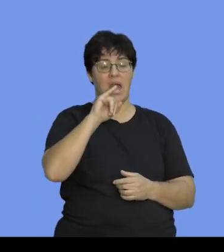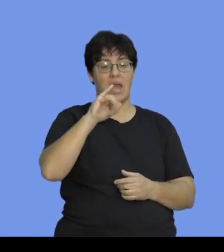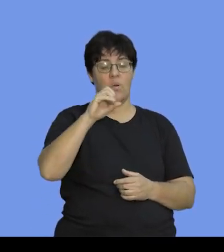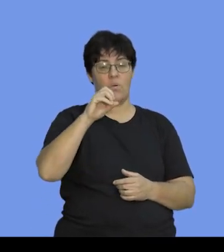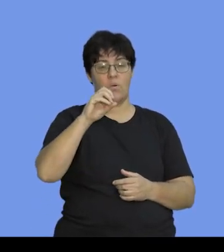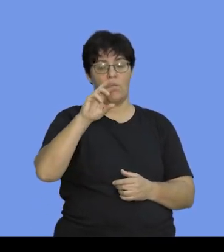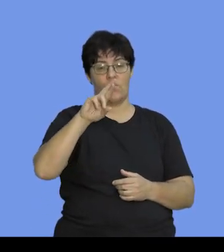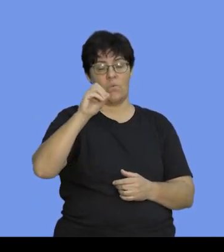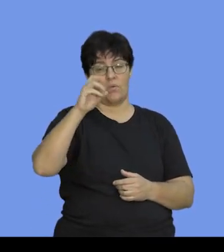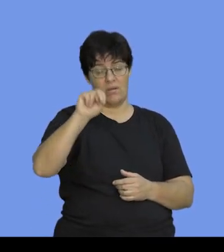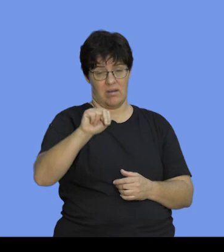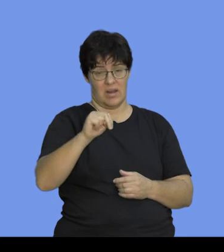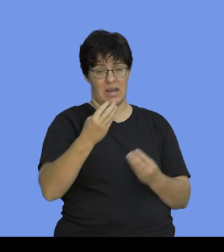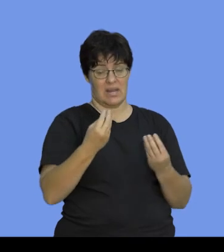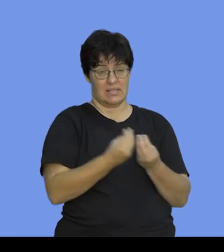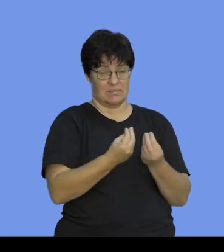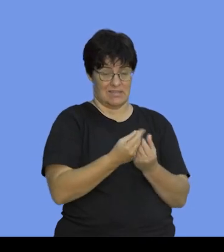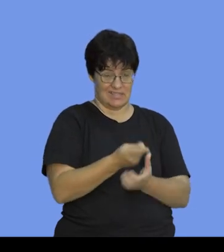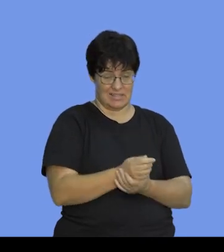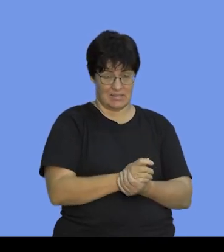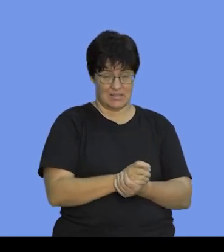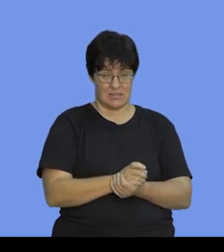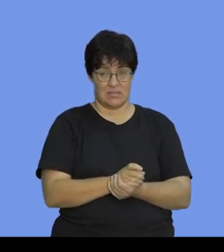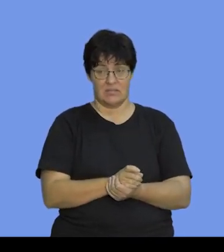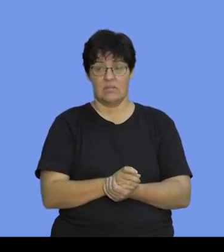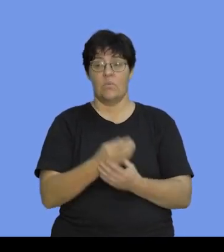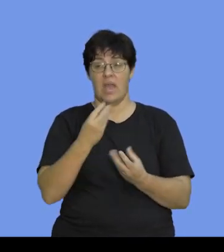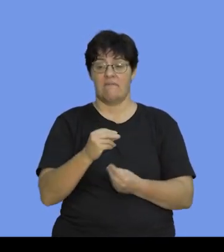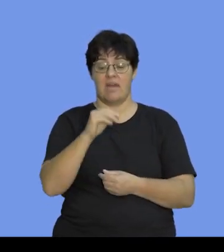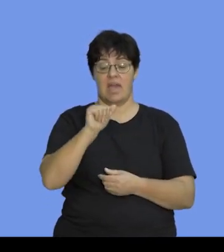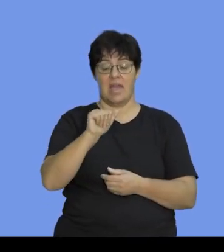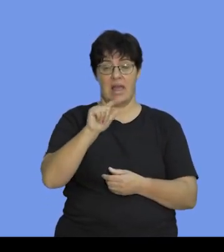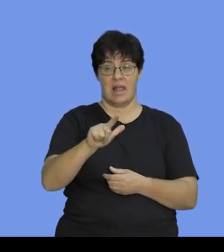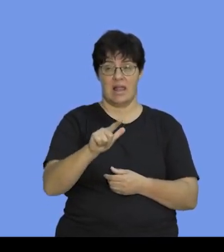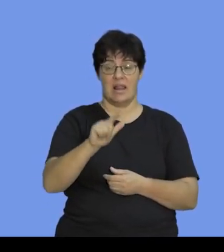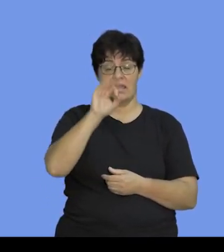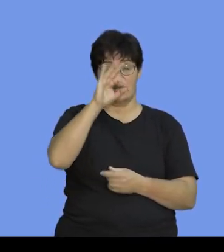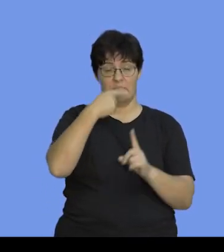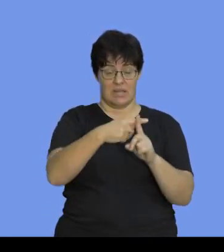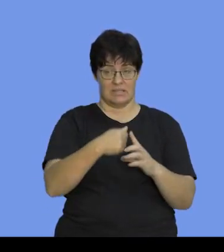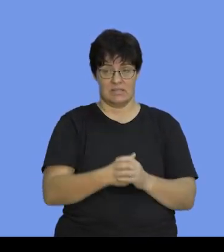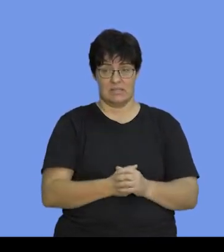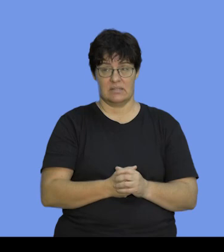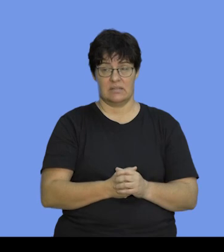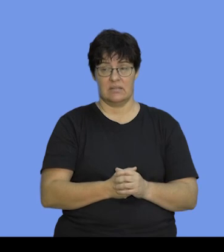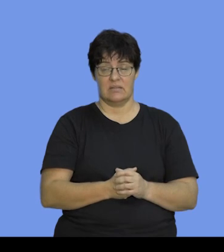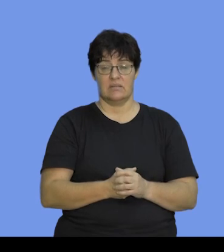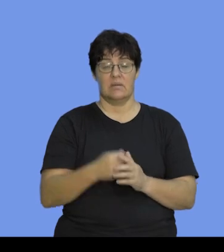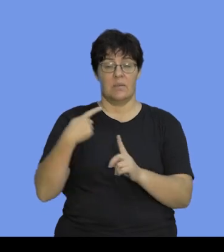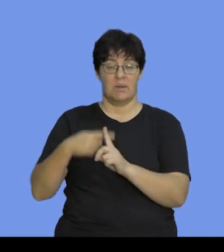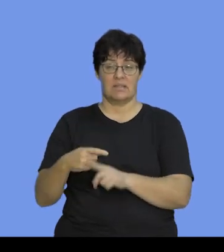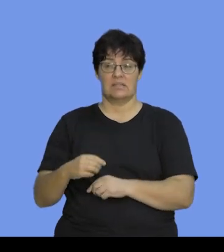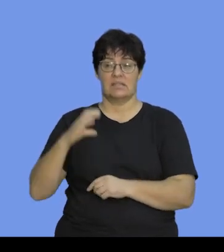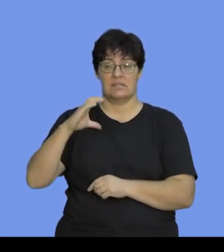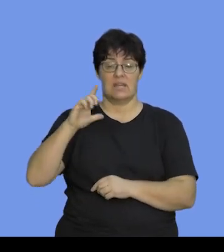ionic substance. Okay, so in that solution we have got Al 3 plus, okay,